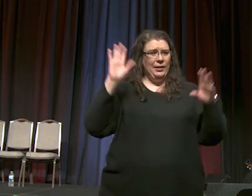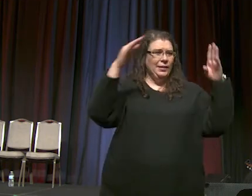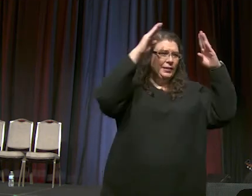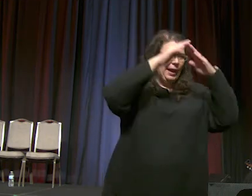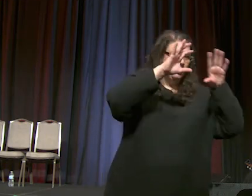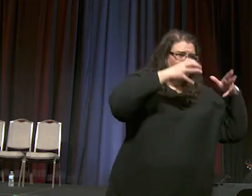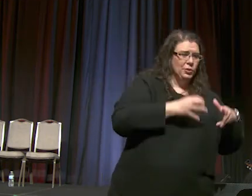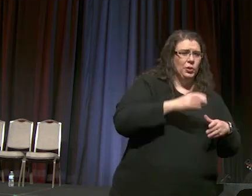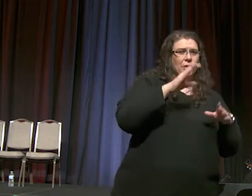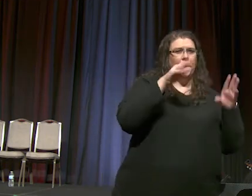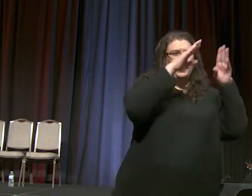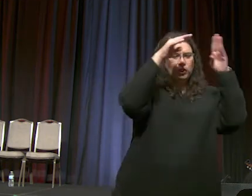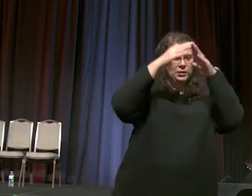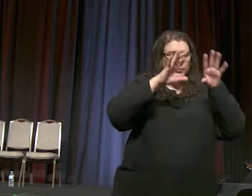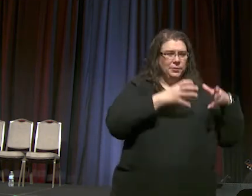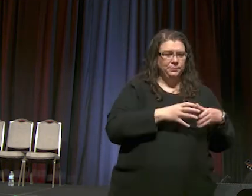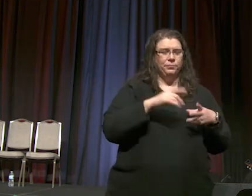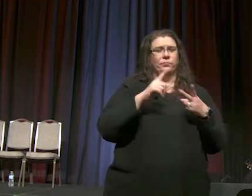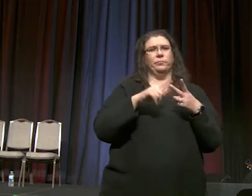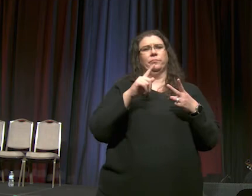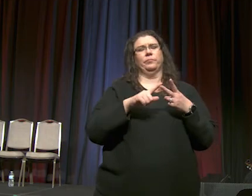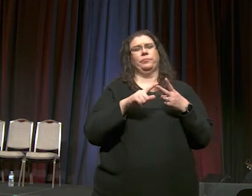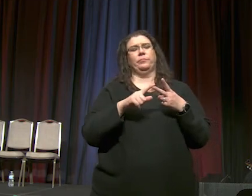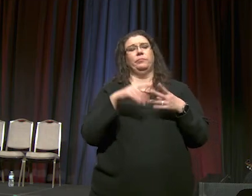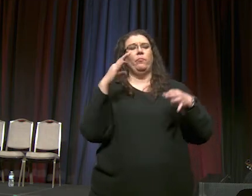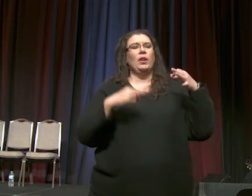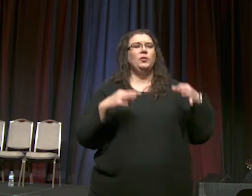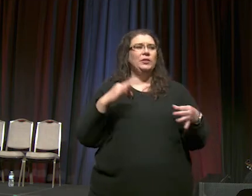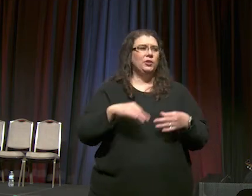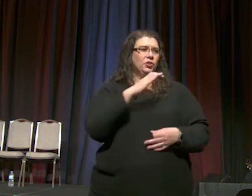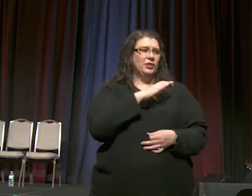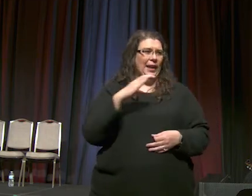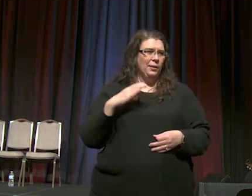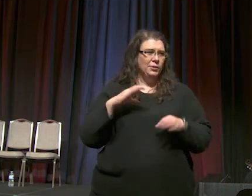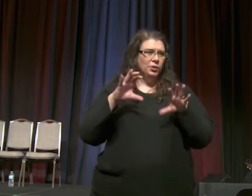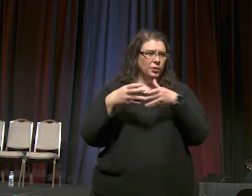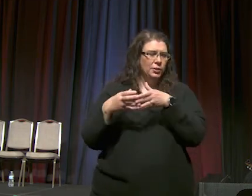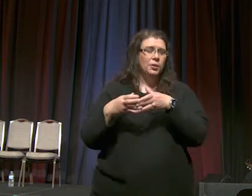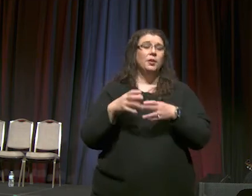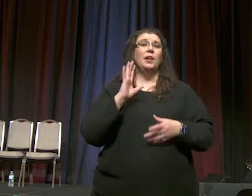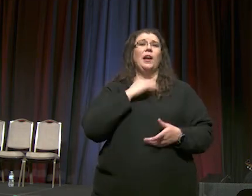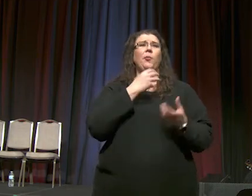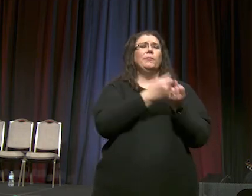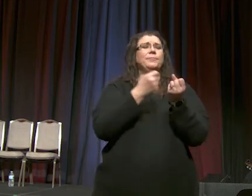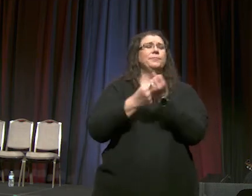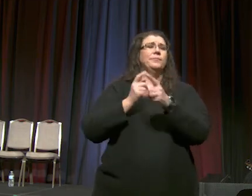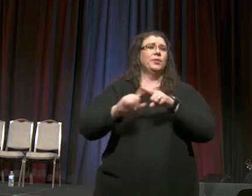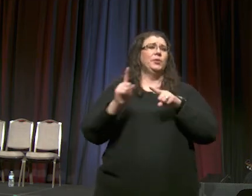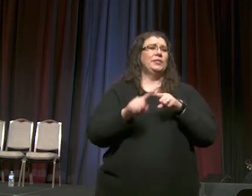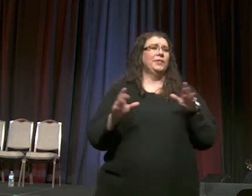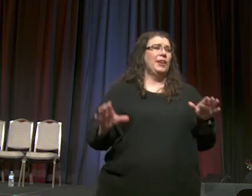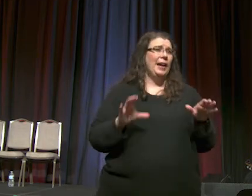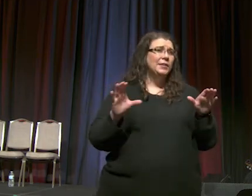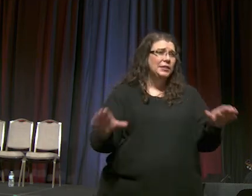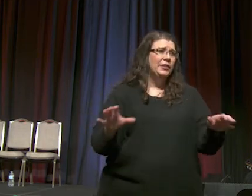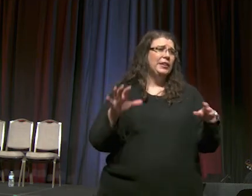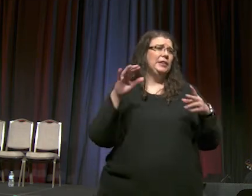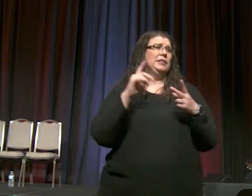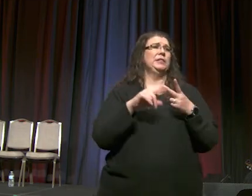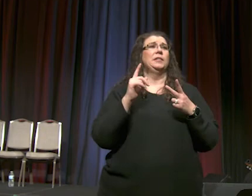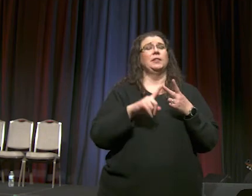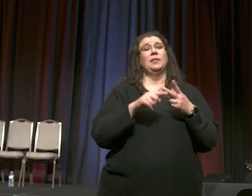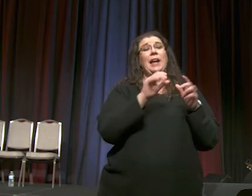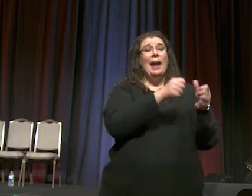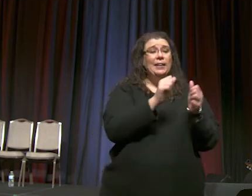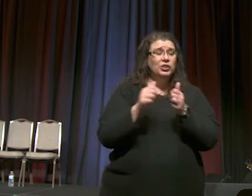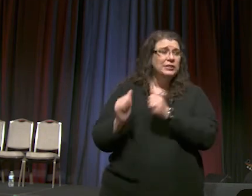Judicial Council. Especially our work is supported through various activities of all of our general agencies,